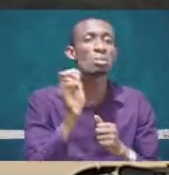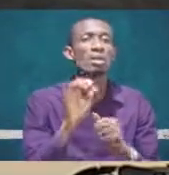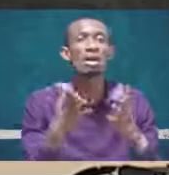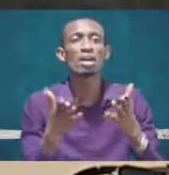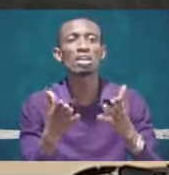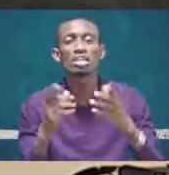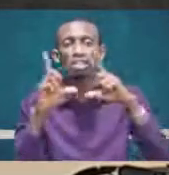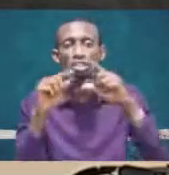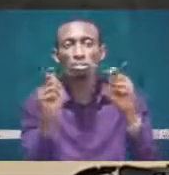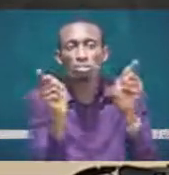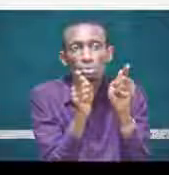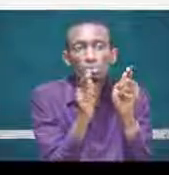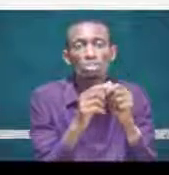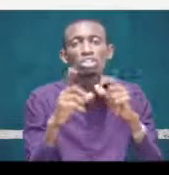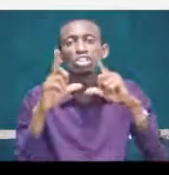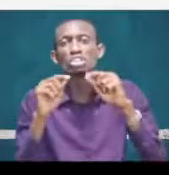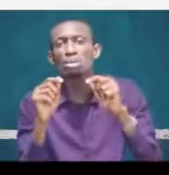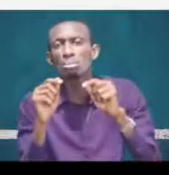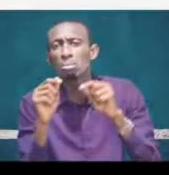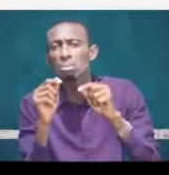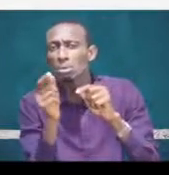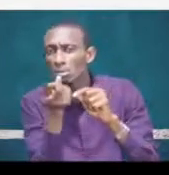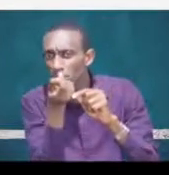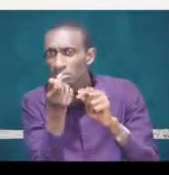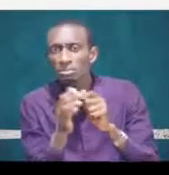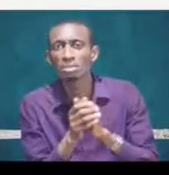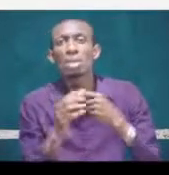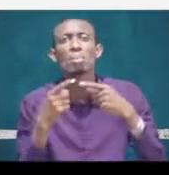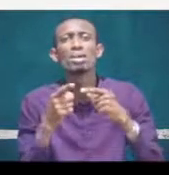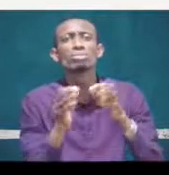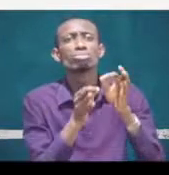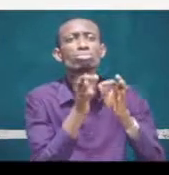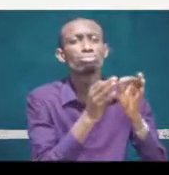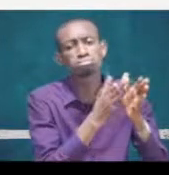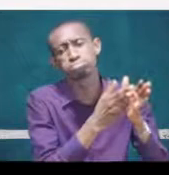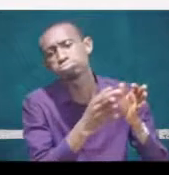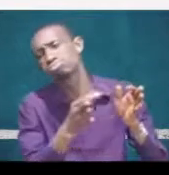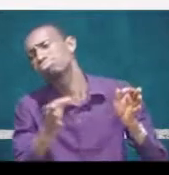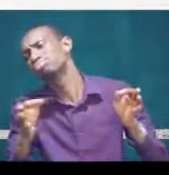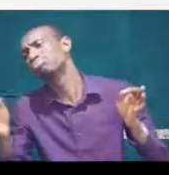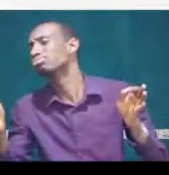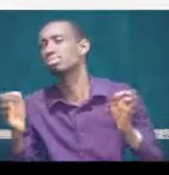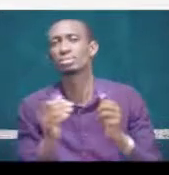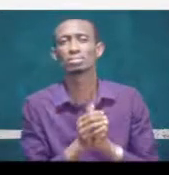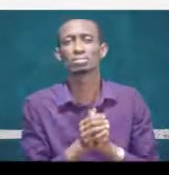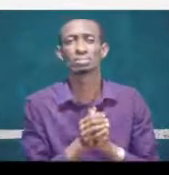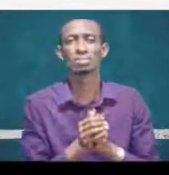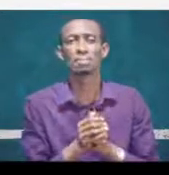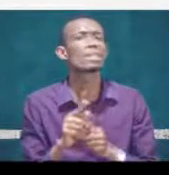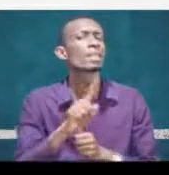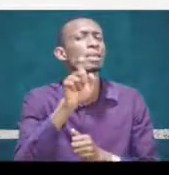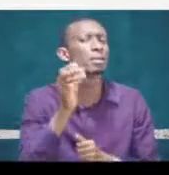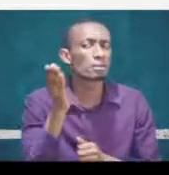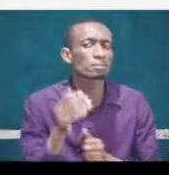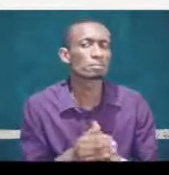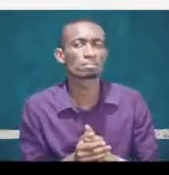rigufi rikagira ibisobanuro byinshi utanarangiza. So, now the question is,